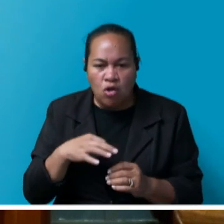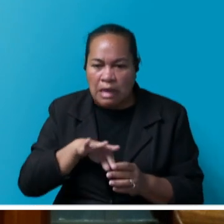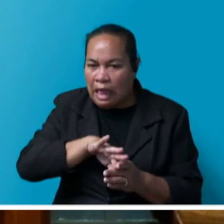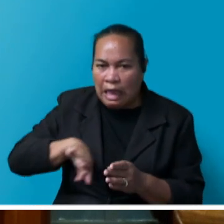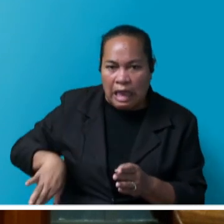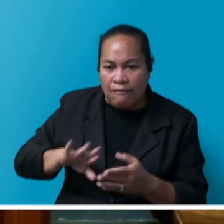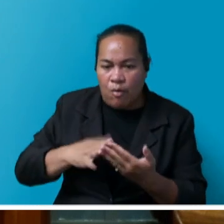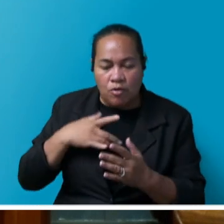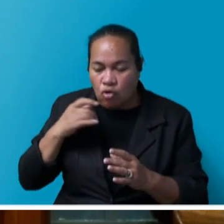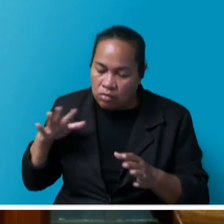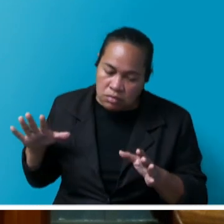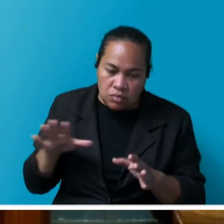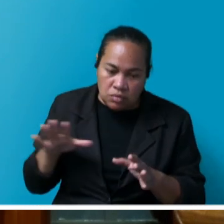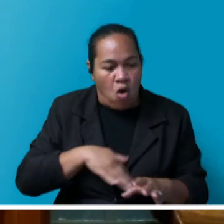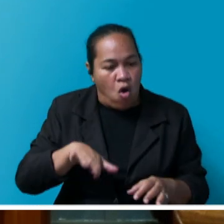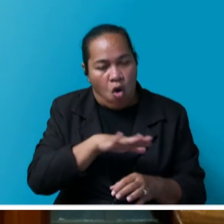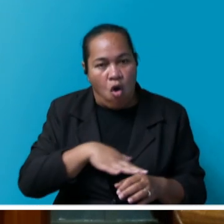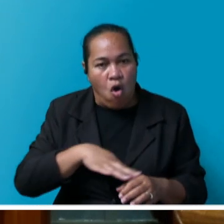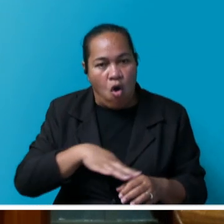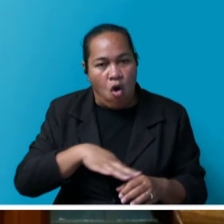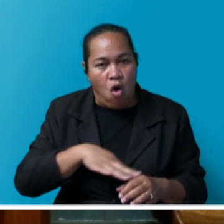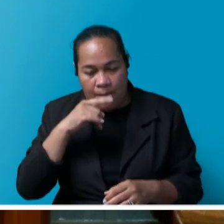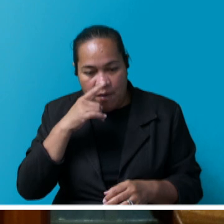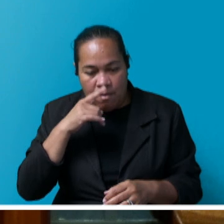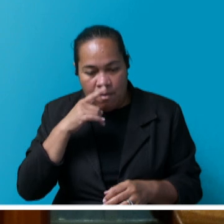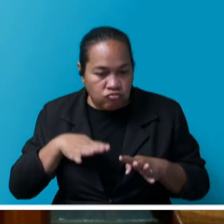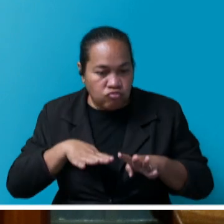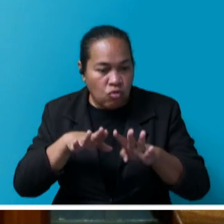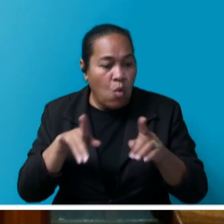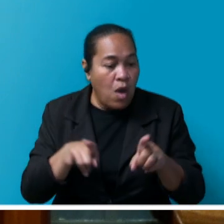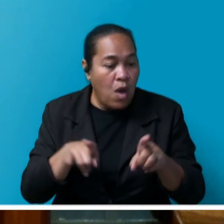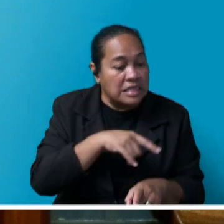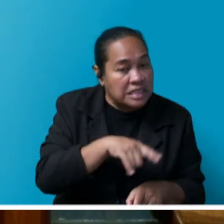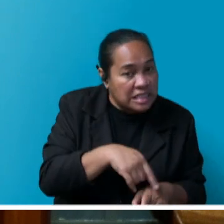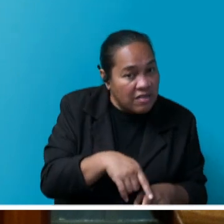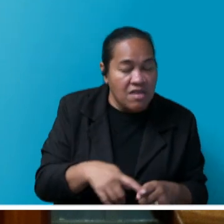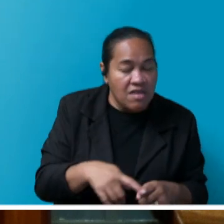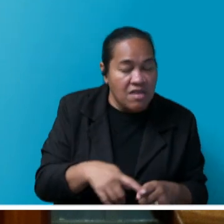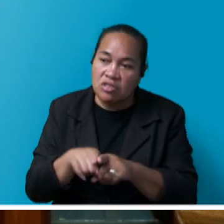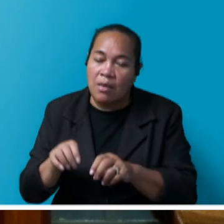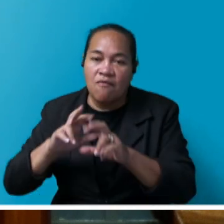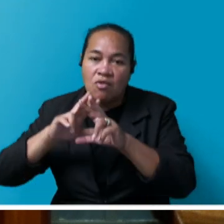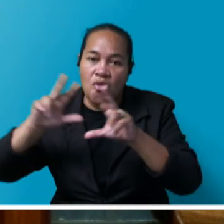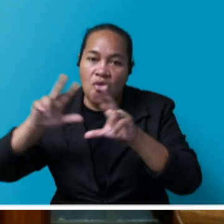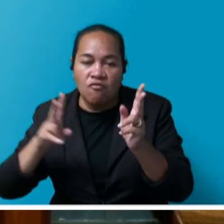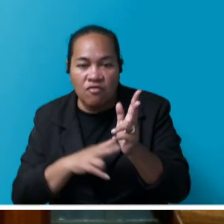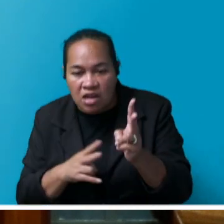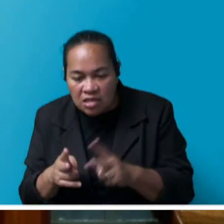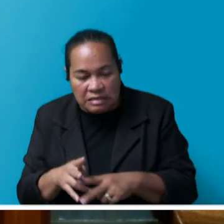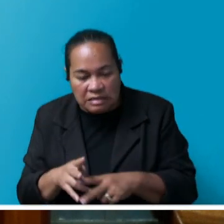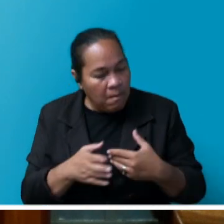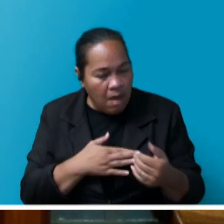creating opportunities that empower every Fijian, from the bustling city of Suva to the serene villages of Vanua level. By leveraging our